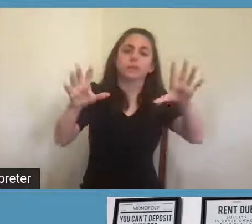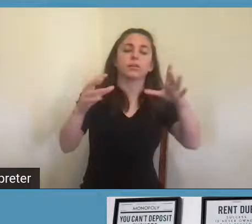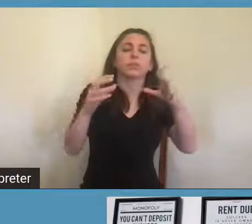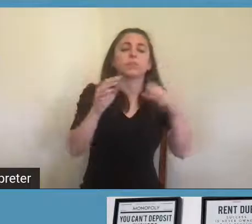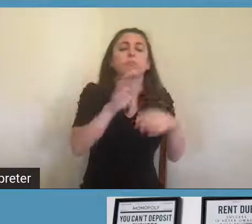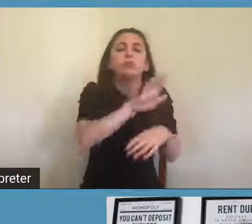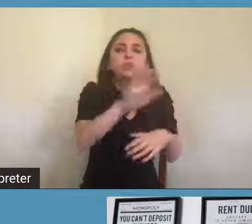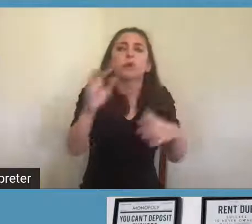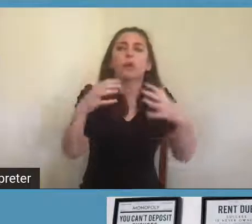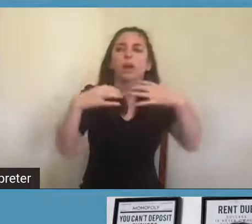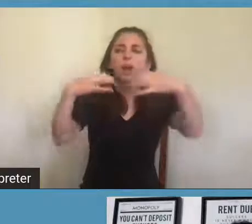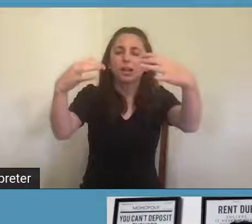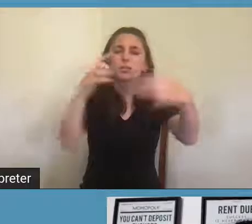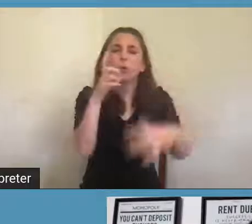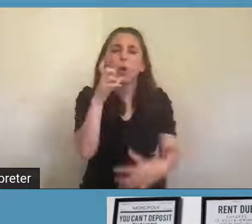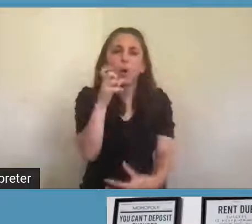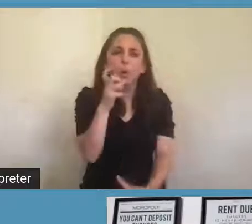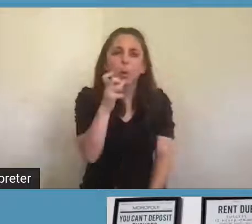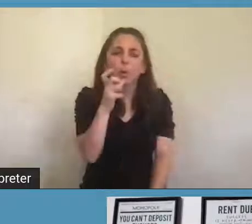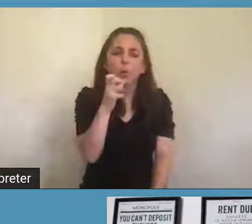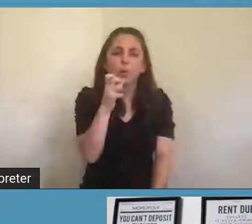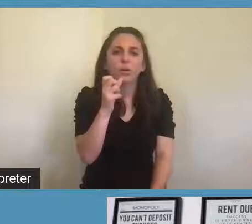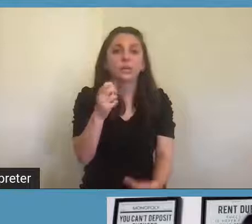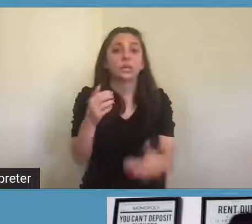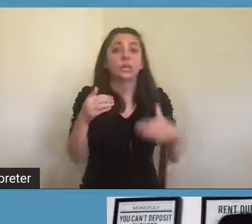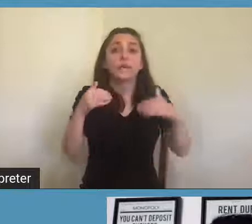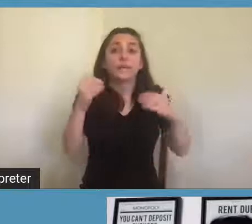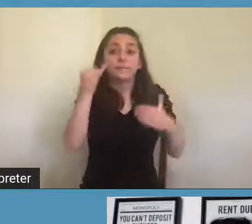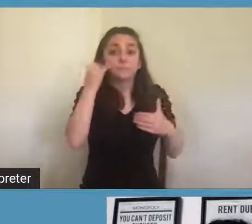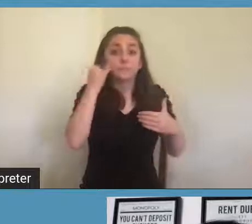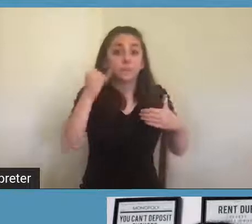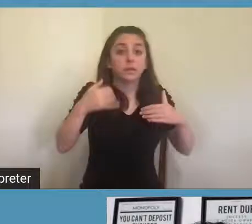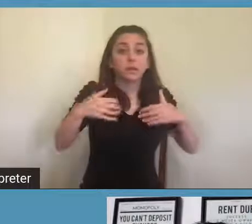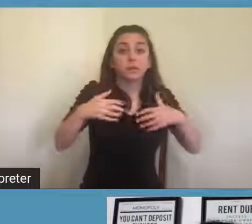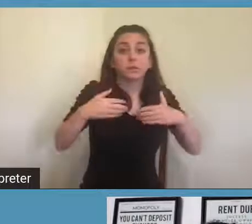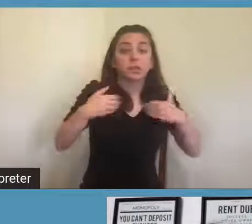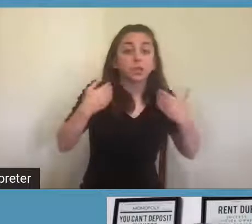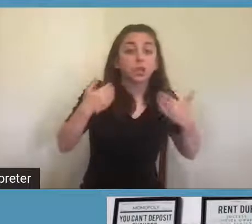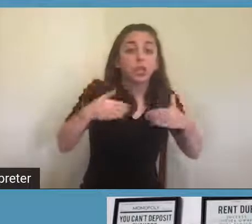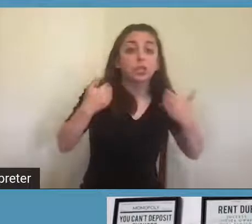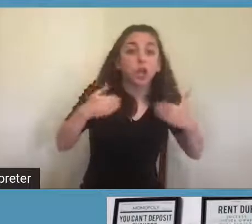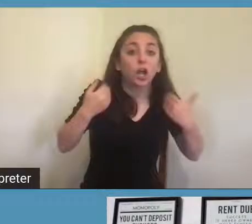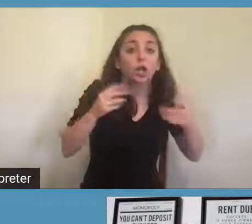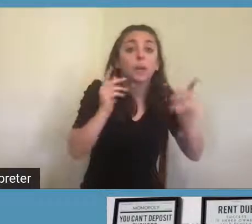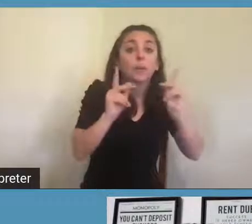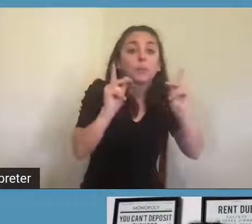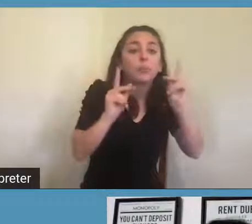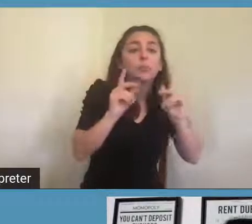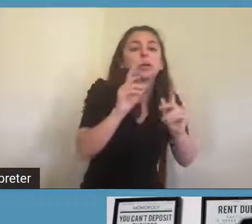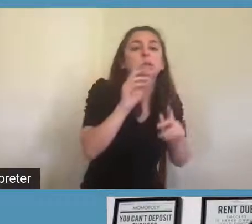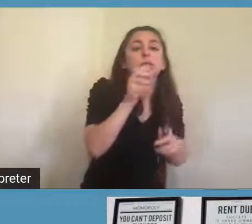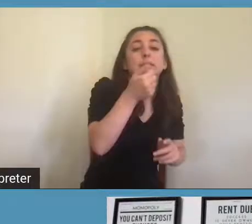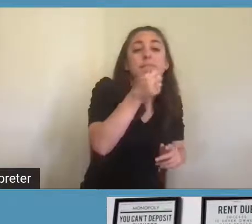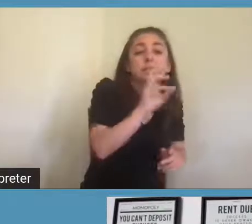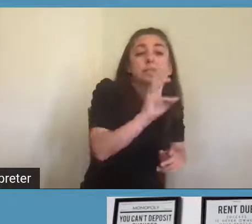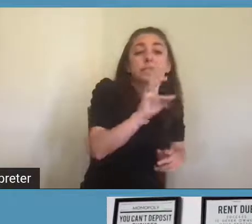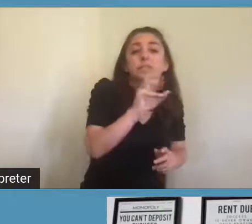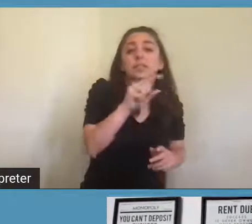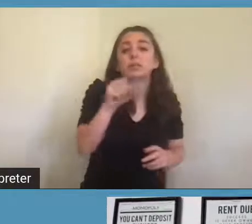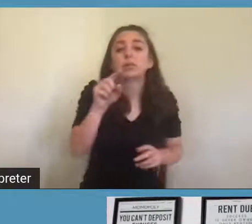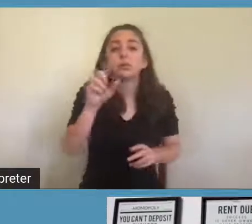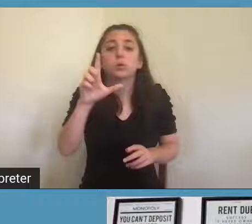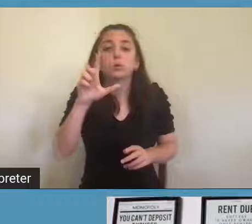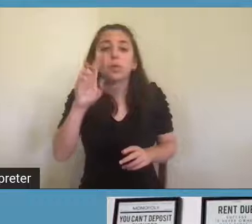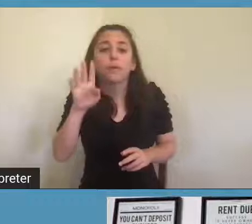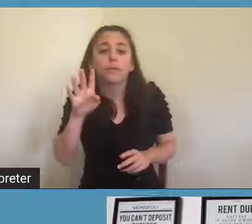my audiences are young people between the ages of 16 to 24 who are regionally that are here, then we know